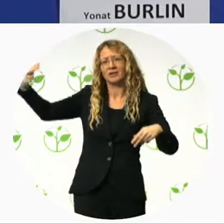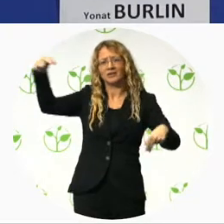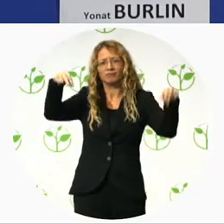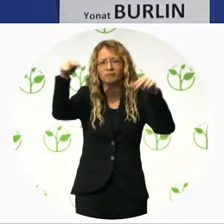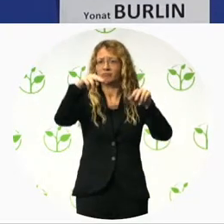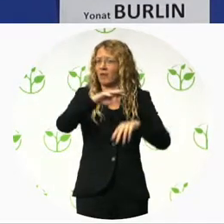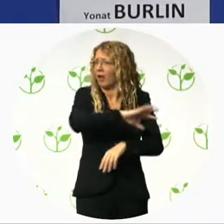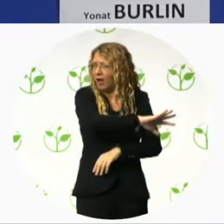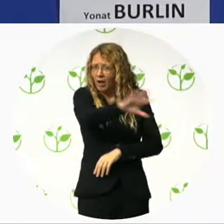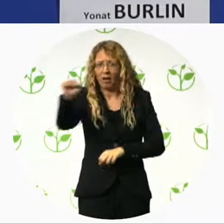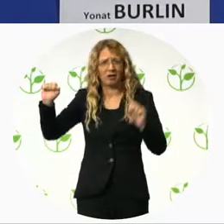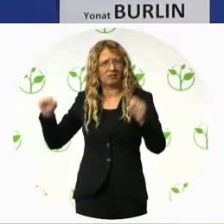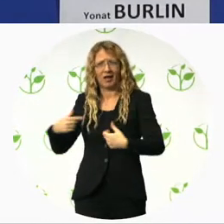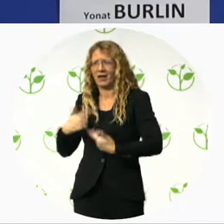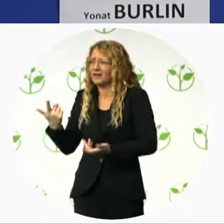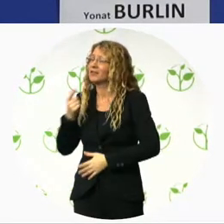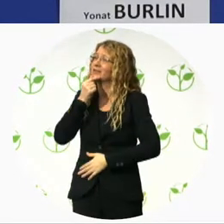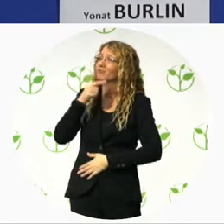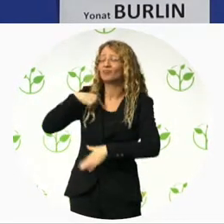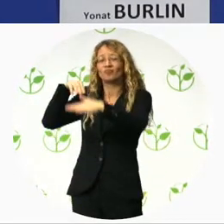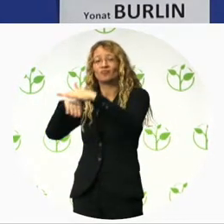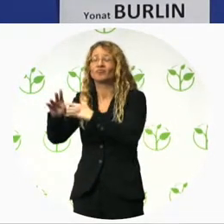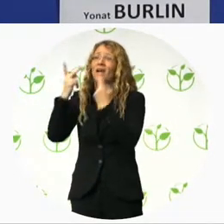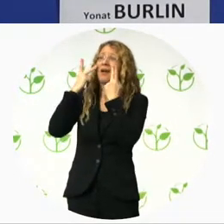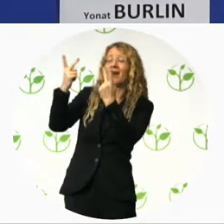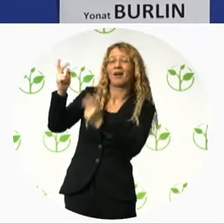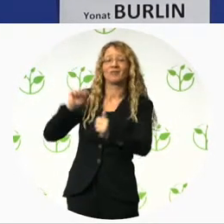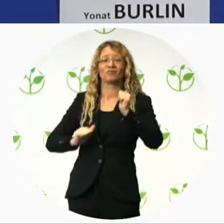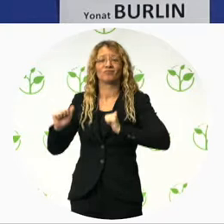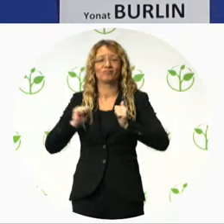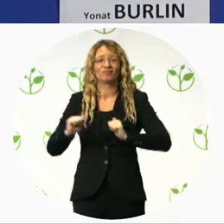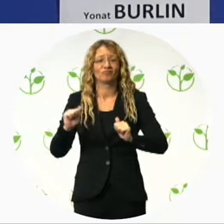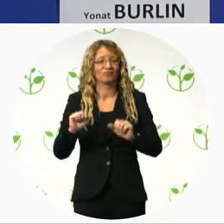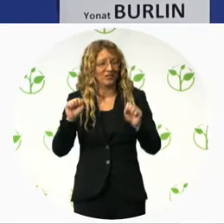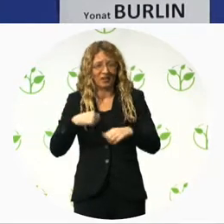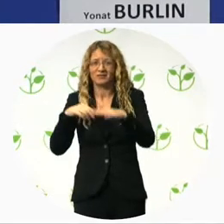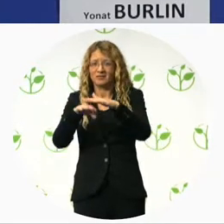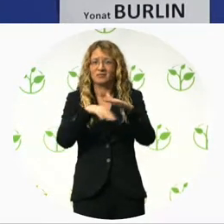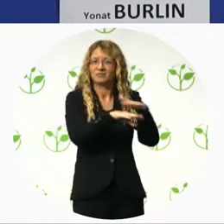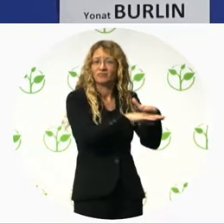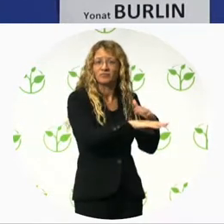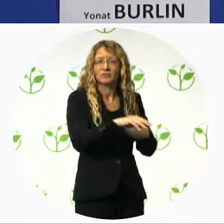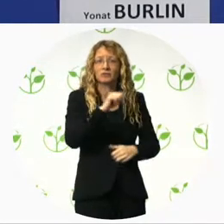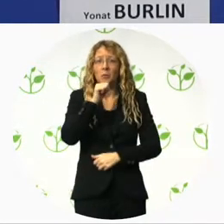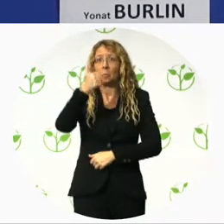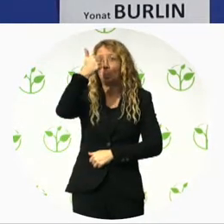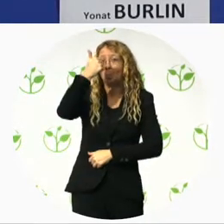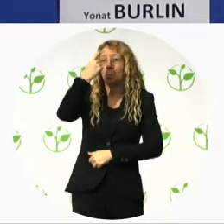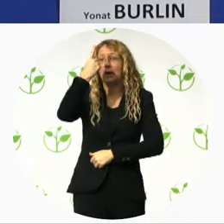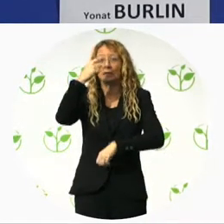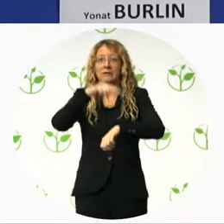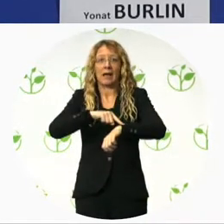shows. We're here to make sure that every performance is accessible. Not just one performance in a quarter, not just once every